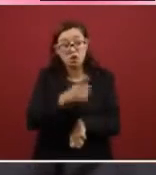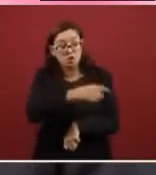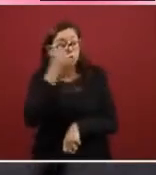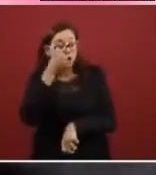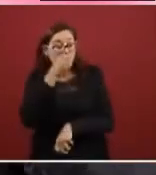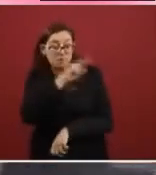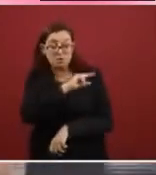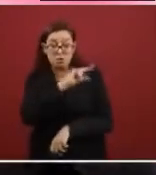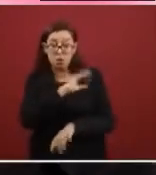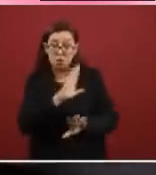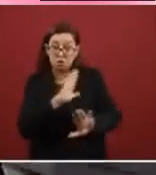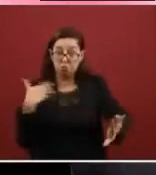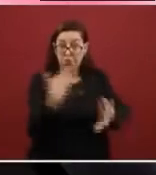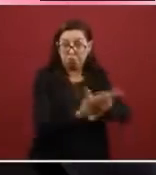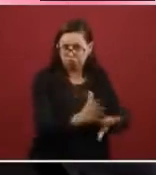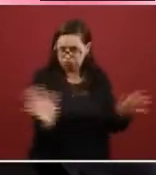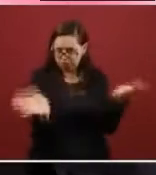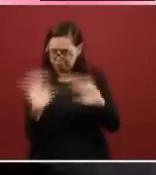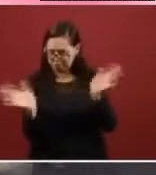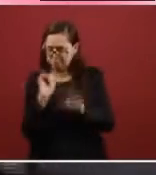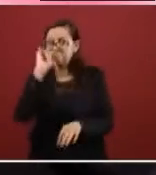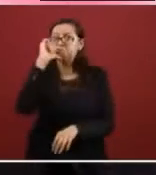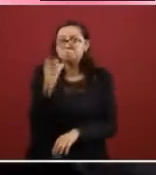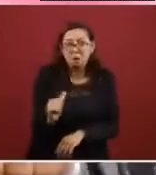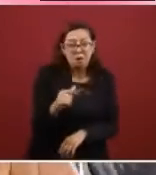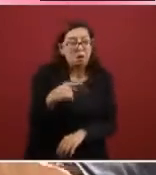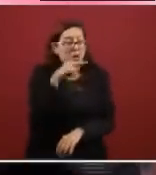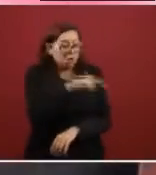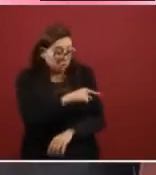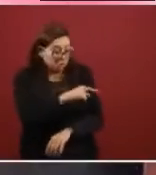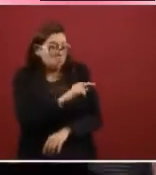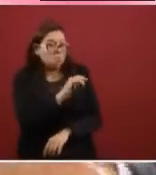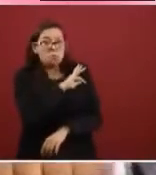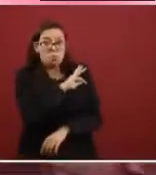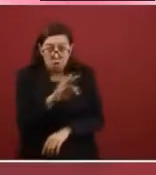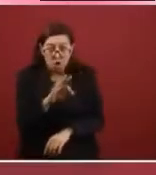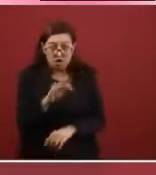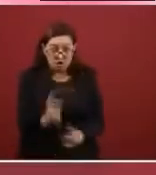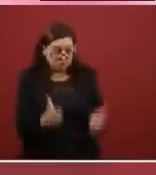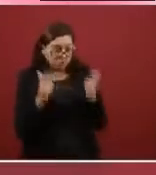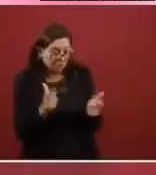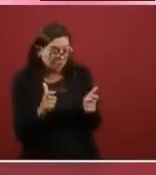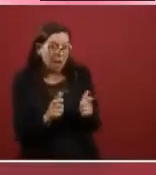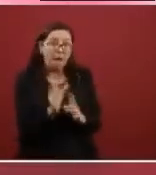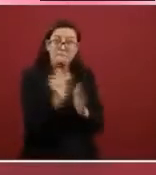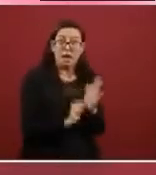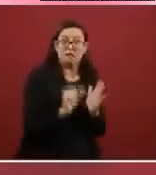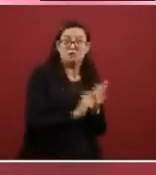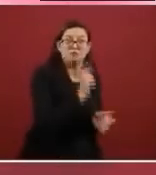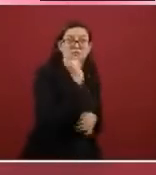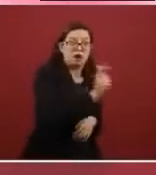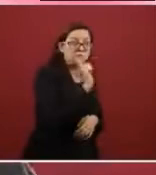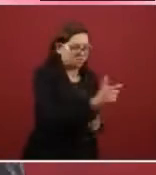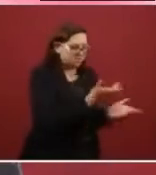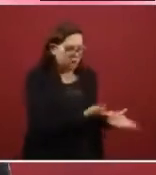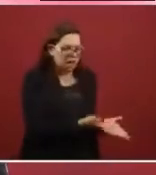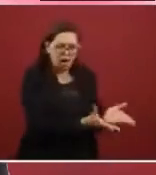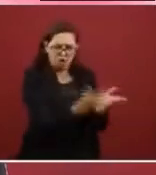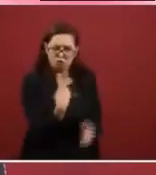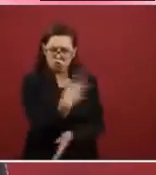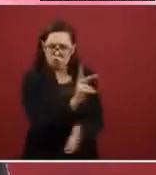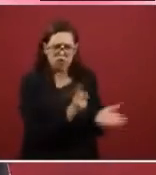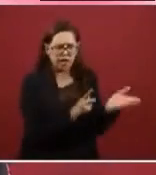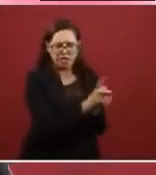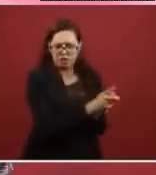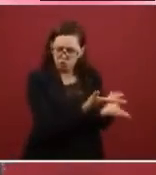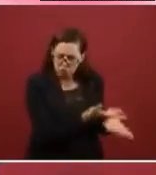not against private education. Pagar, those that want to privada, pay private education, pero they can. They're within their obligado, rights.